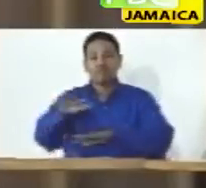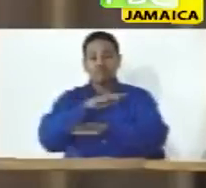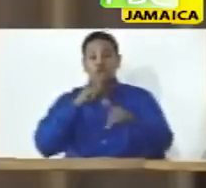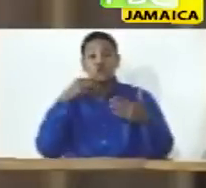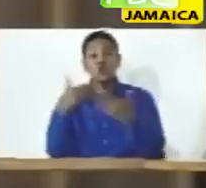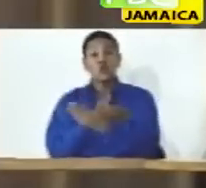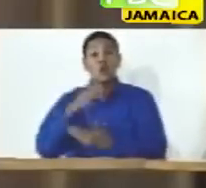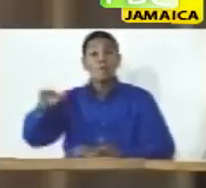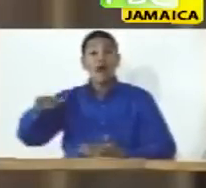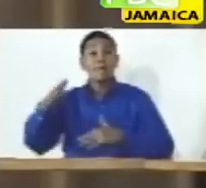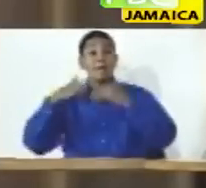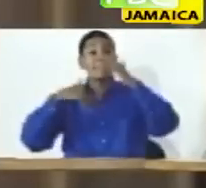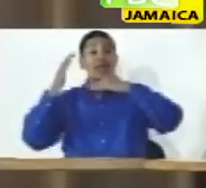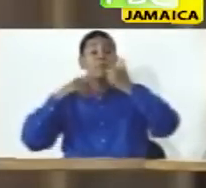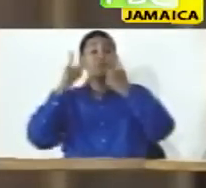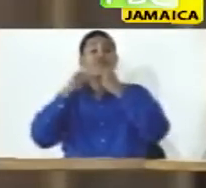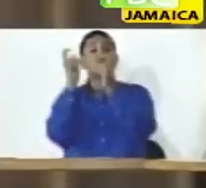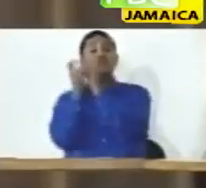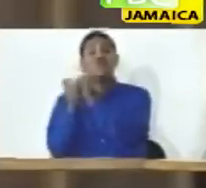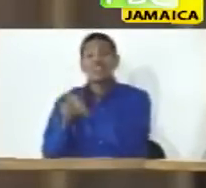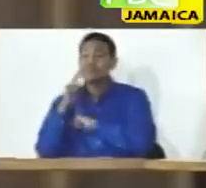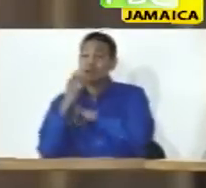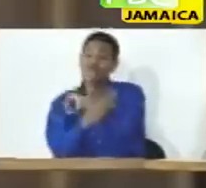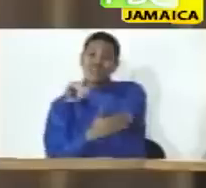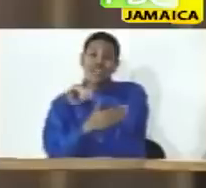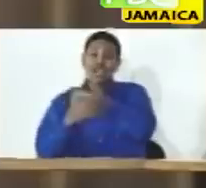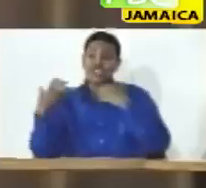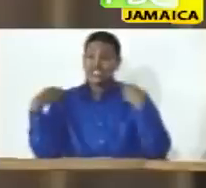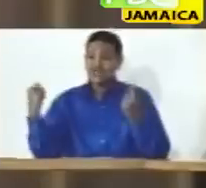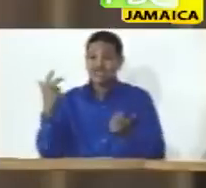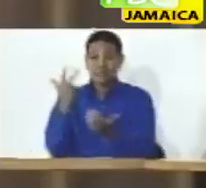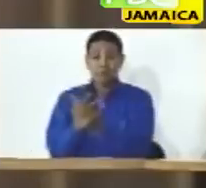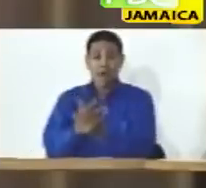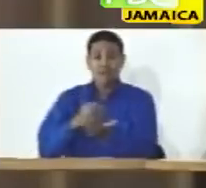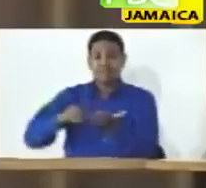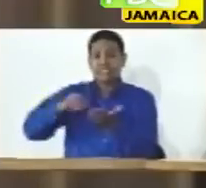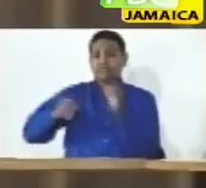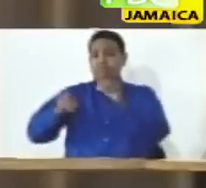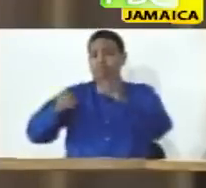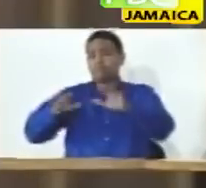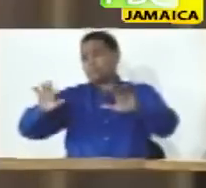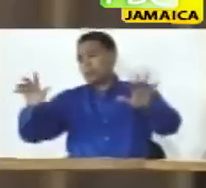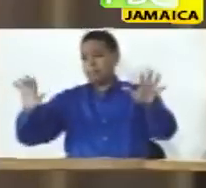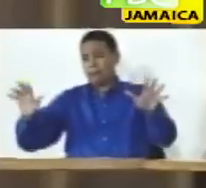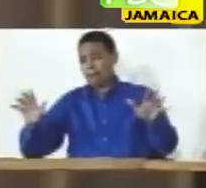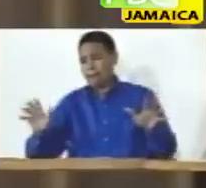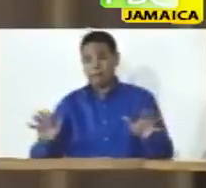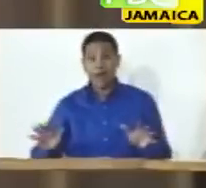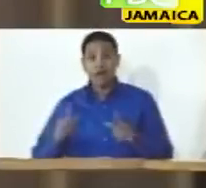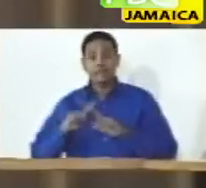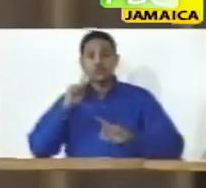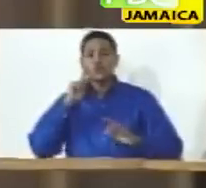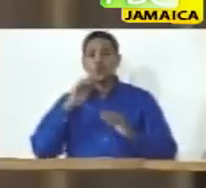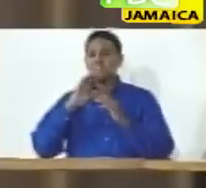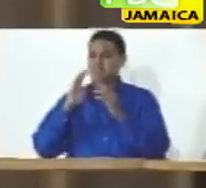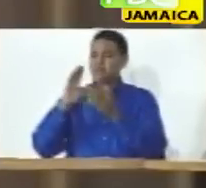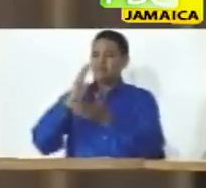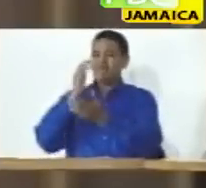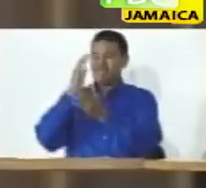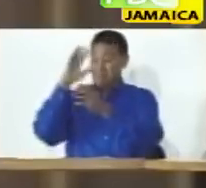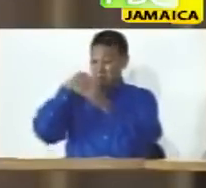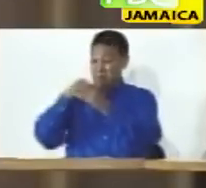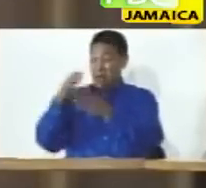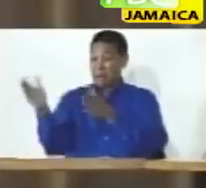and the transformation of the National Heroes Park is part of the master plan to redevelop downtown Kingston.